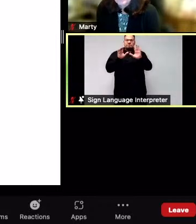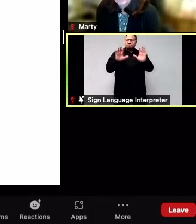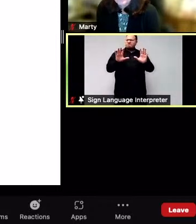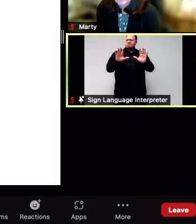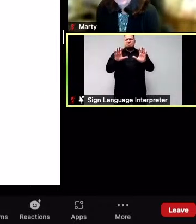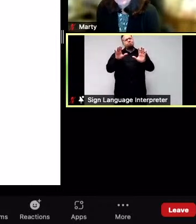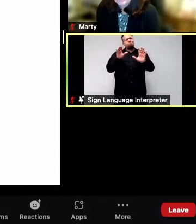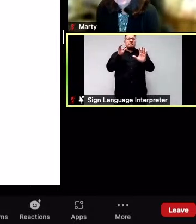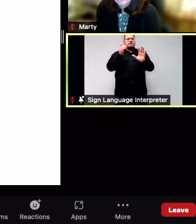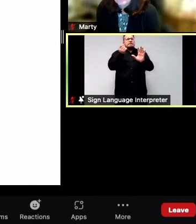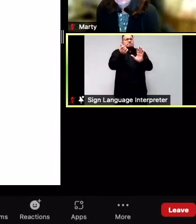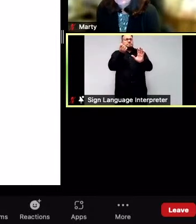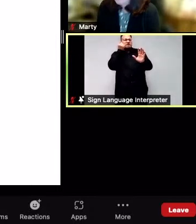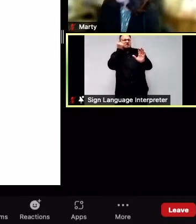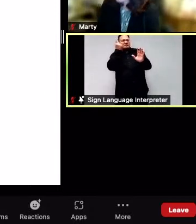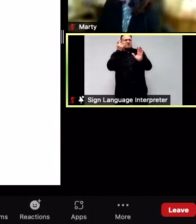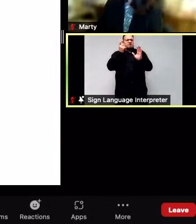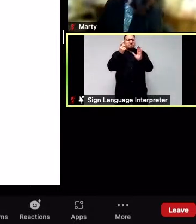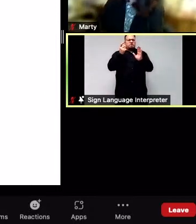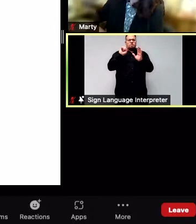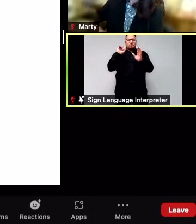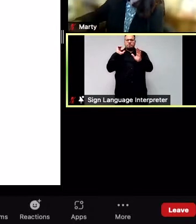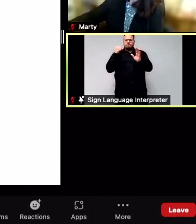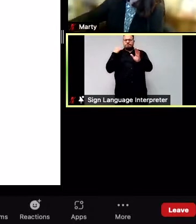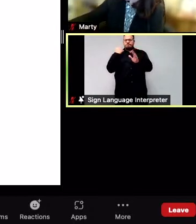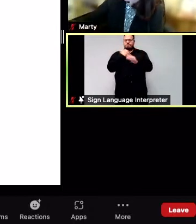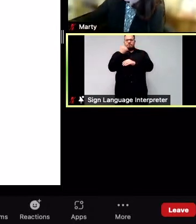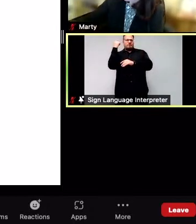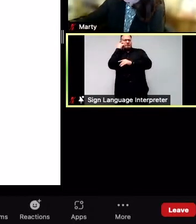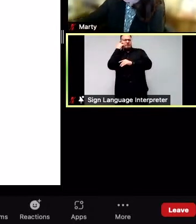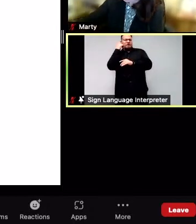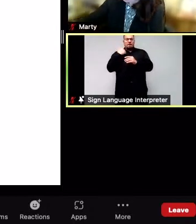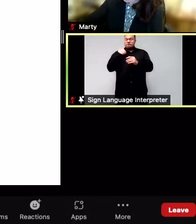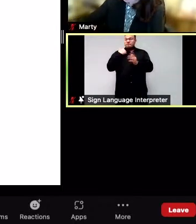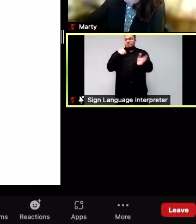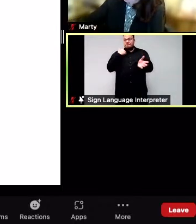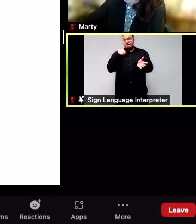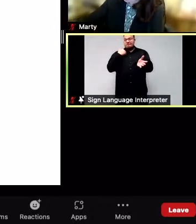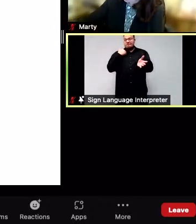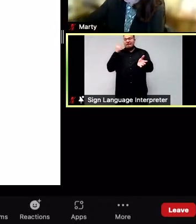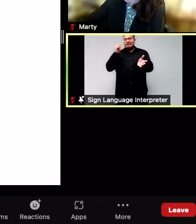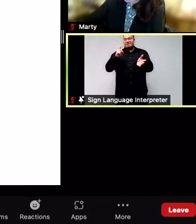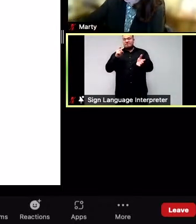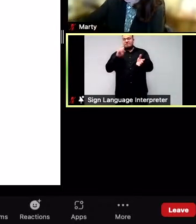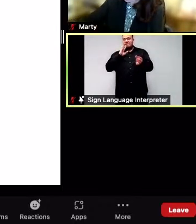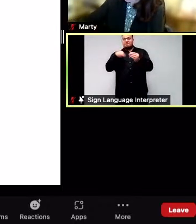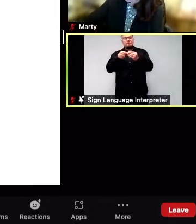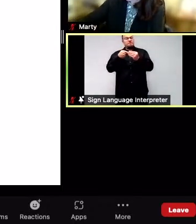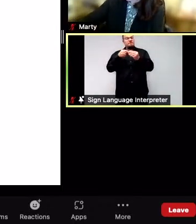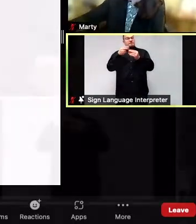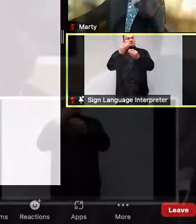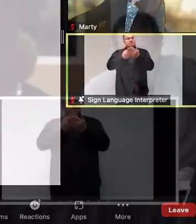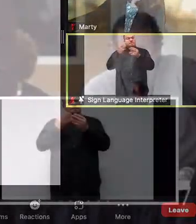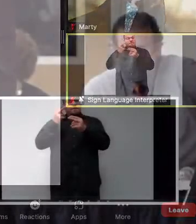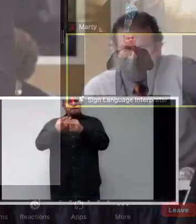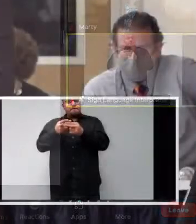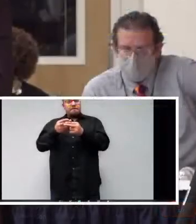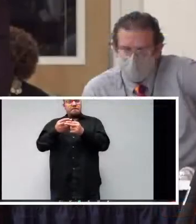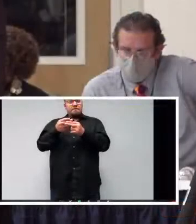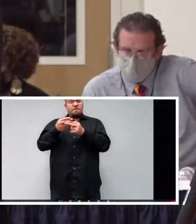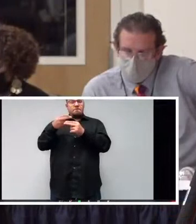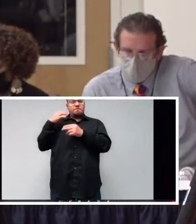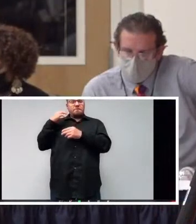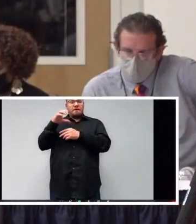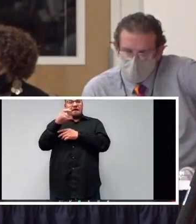where we were. And I would be remiss in this conversation to not bring up a few names from the past. Superintendent Husk was